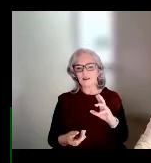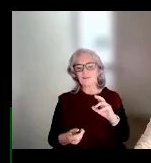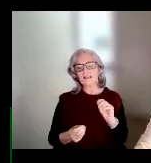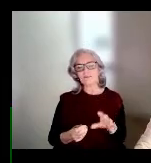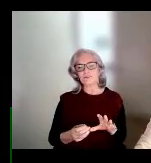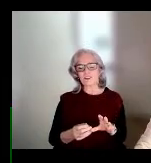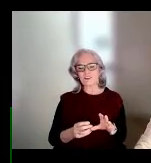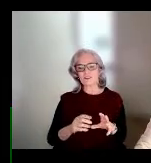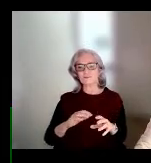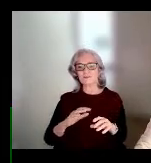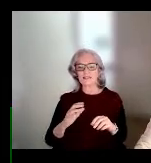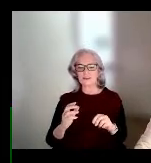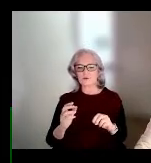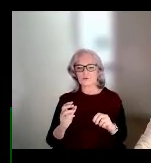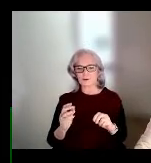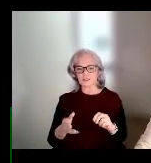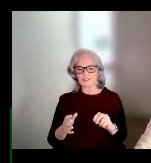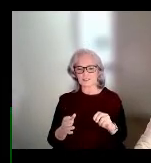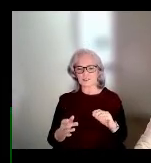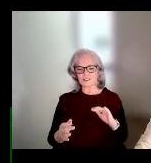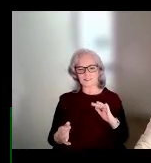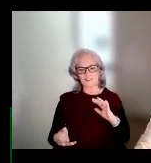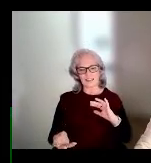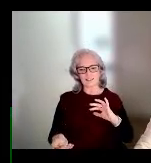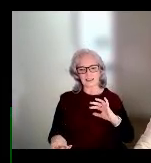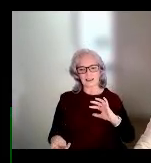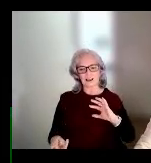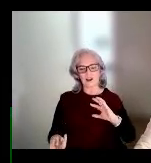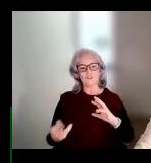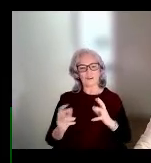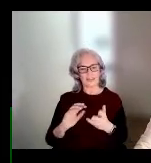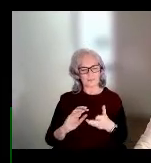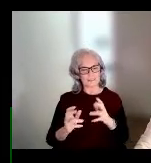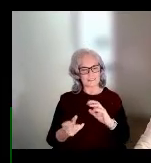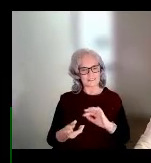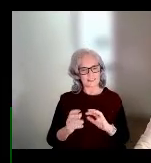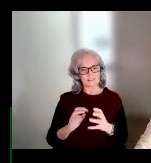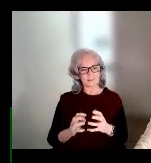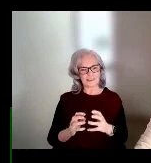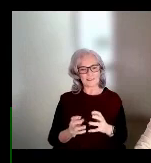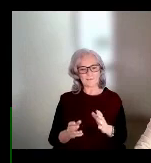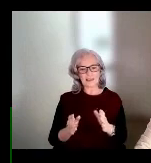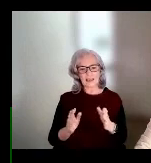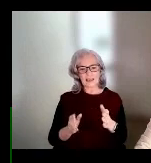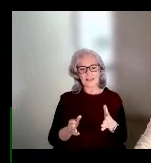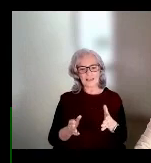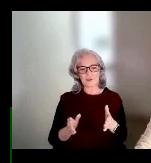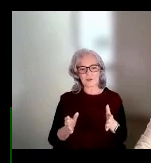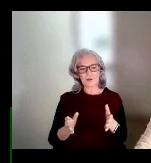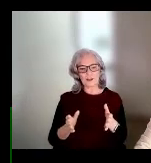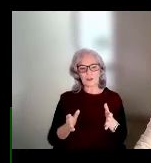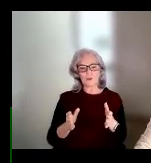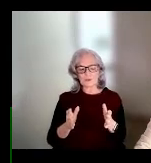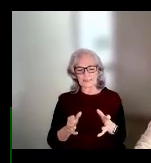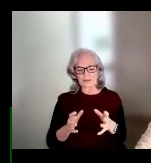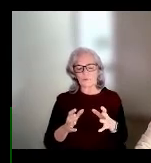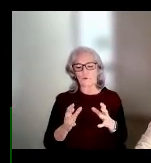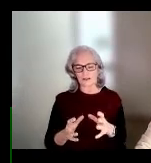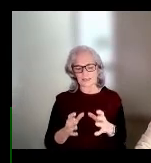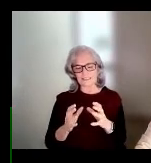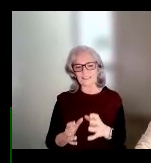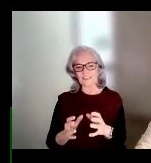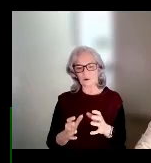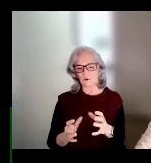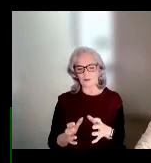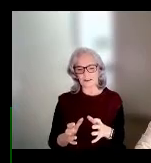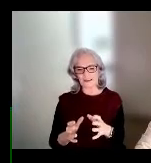are many professions, many organisations that overlap into that space. And so looking at